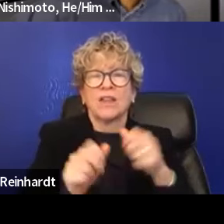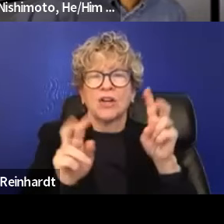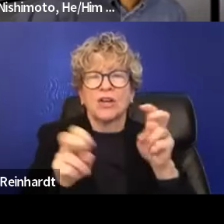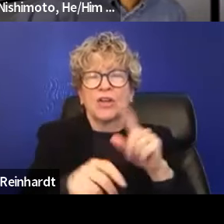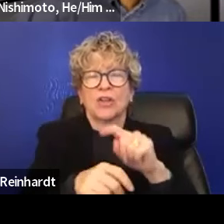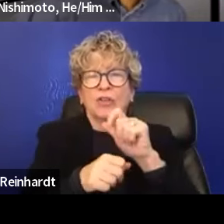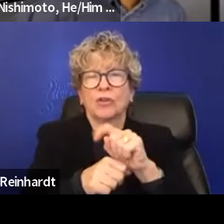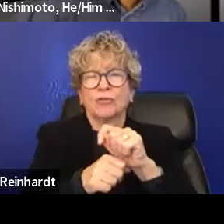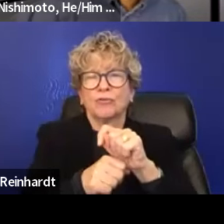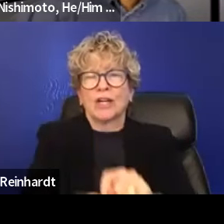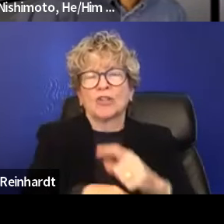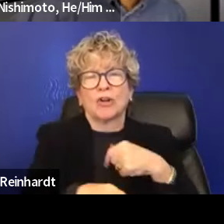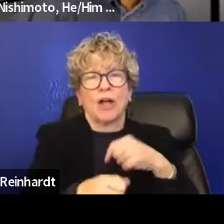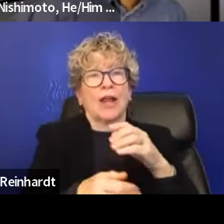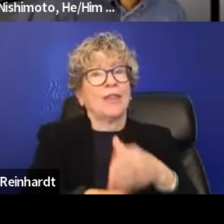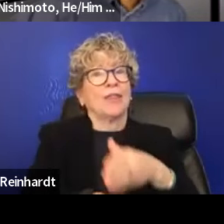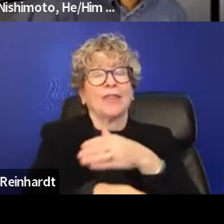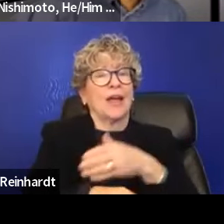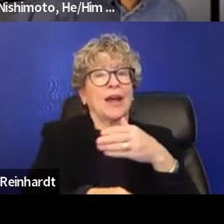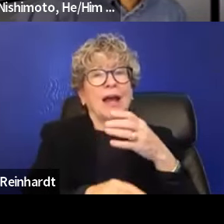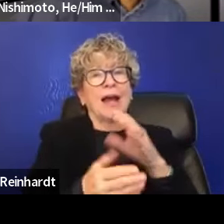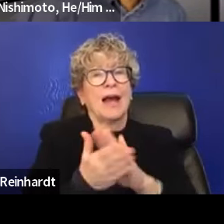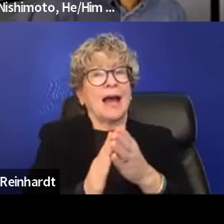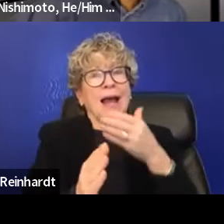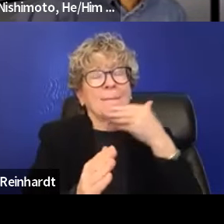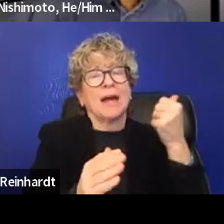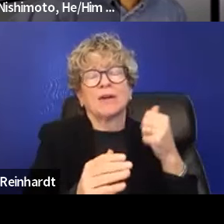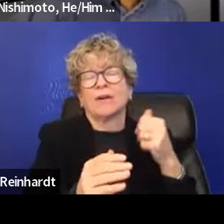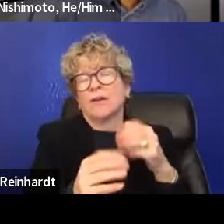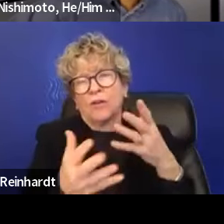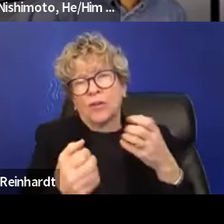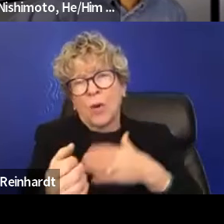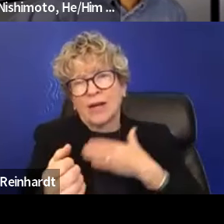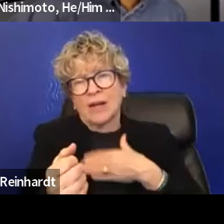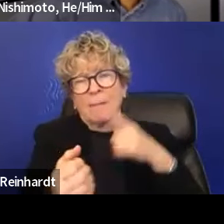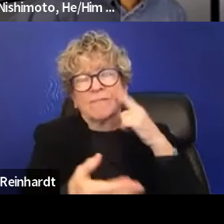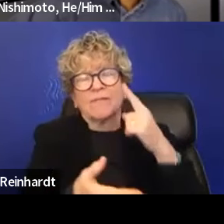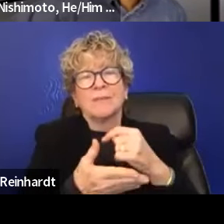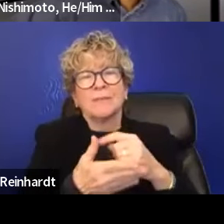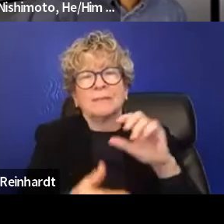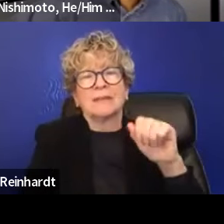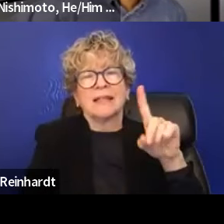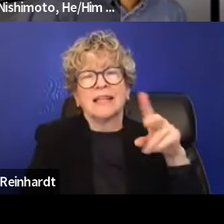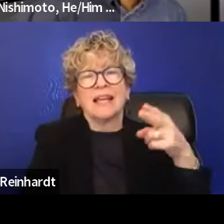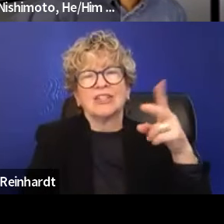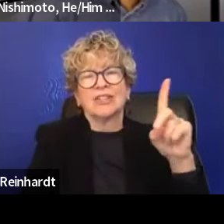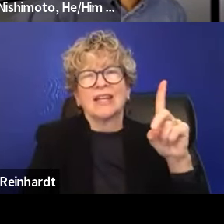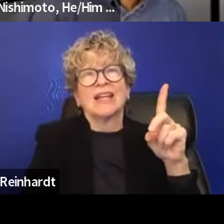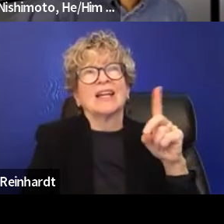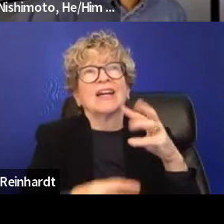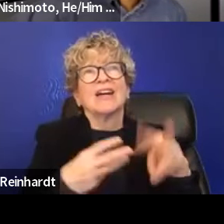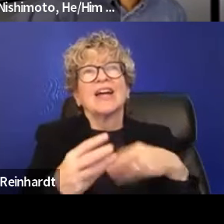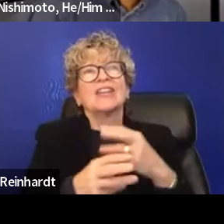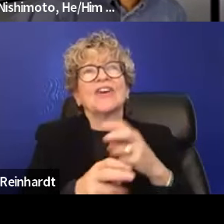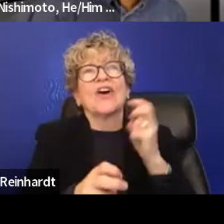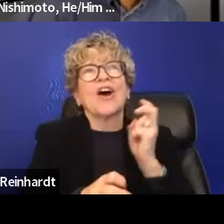better" narrative structure. So if you want a happy ending, remember this part. With treatment for ADHD, the world is still hard,